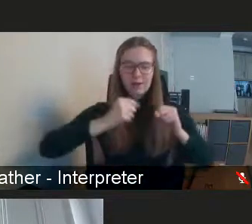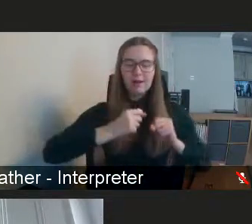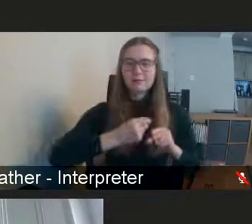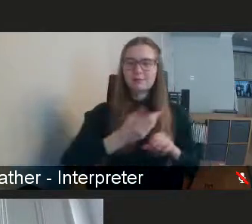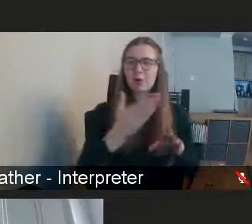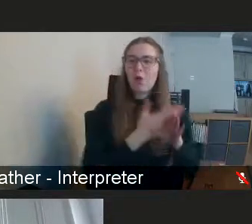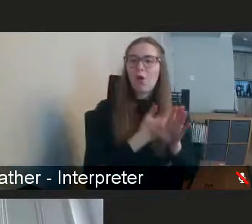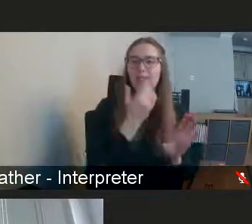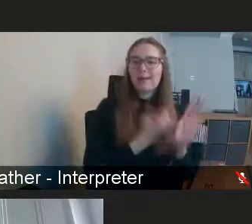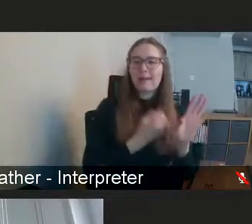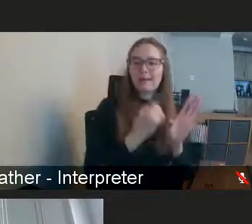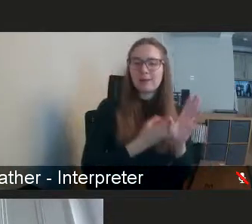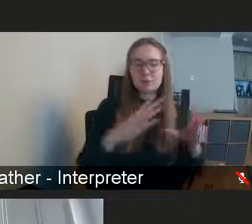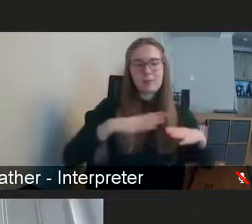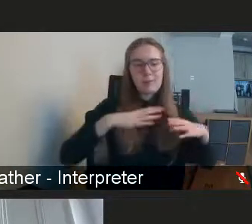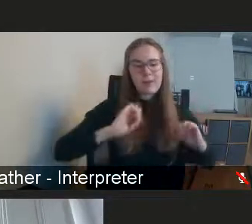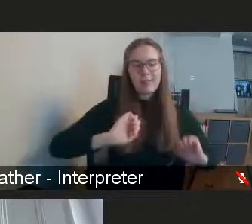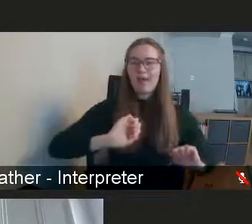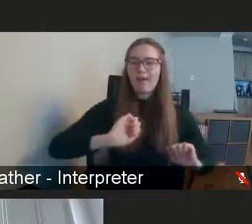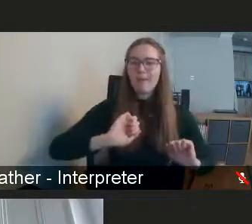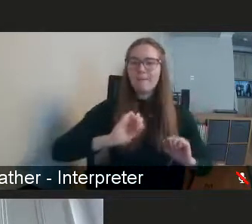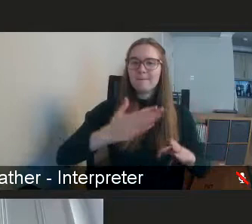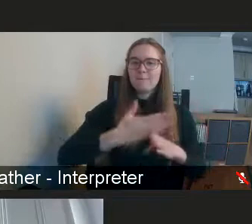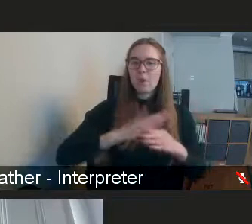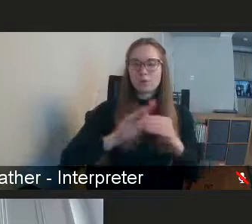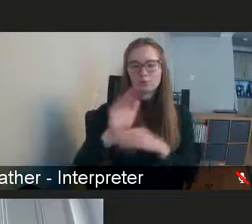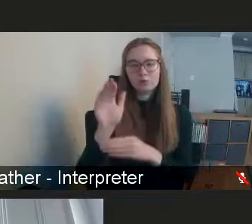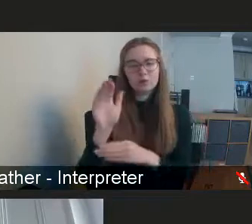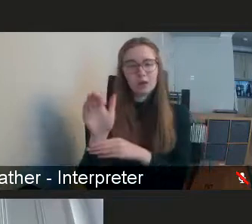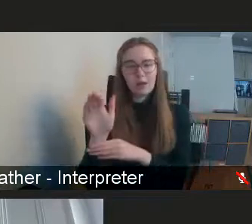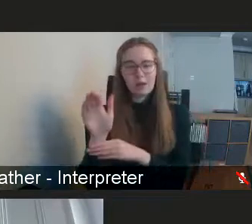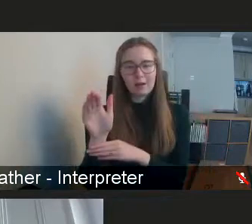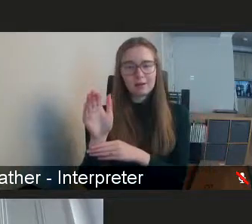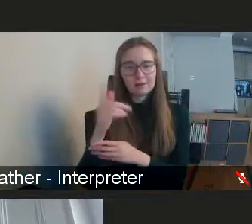you know, for the kind of labour markets